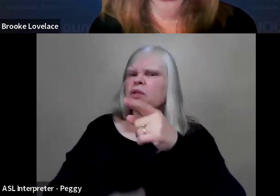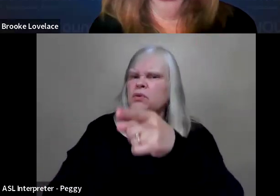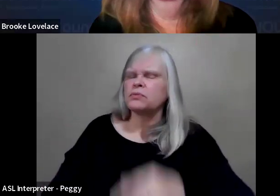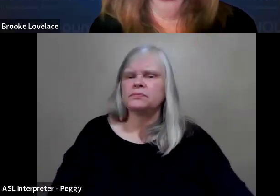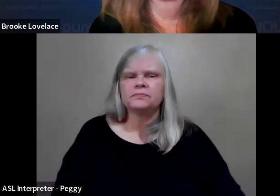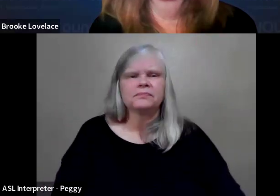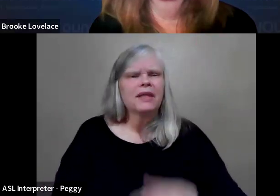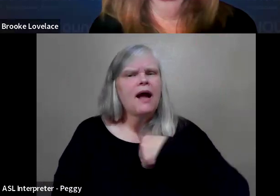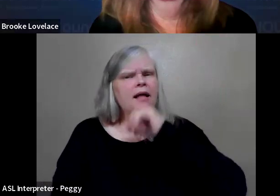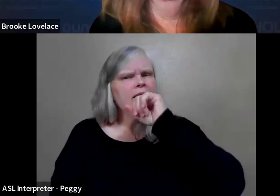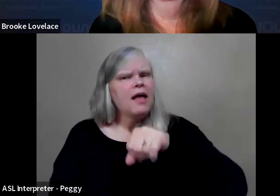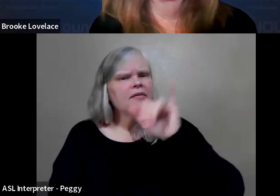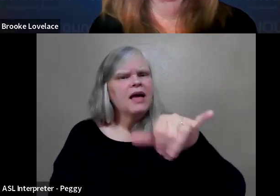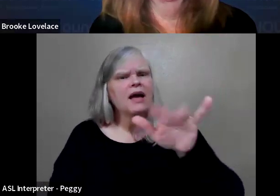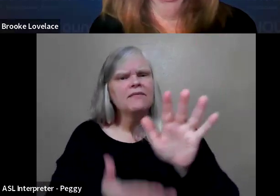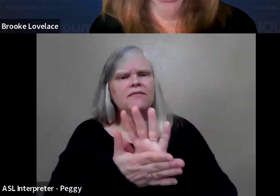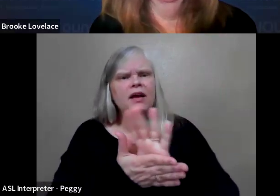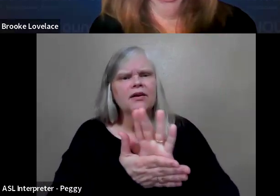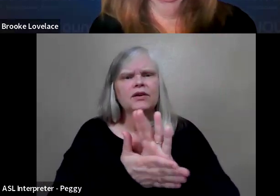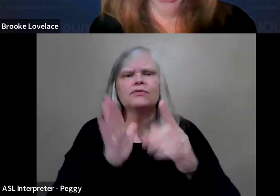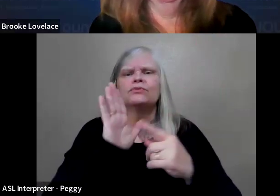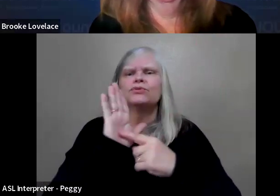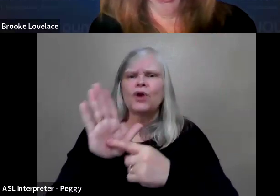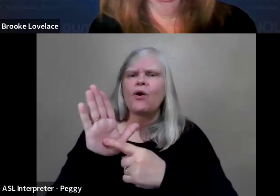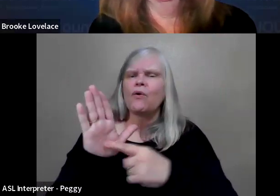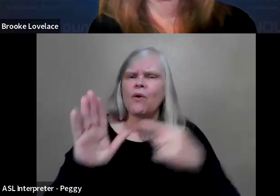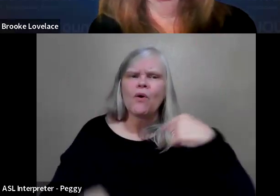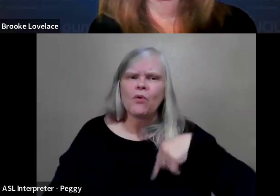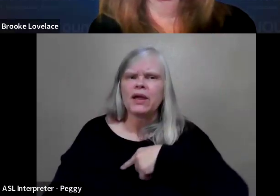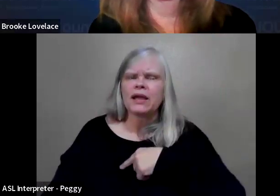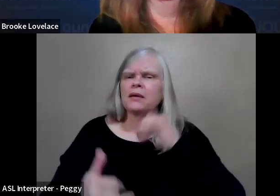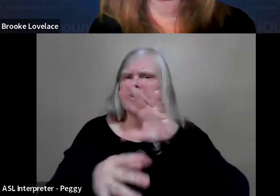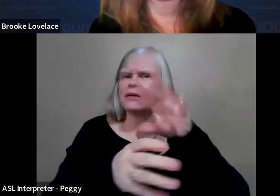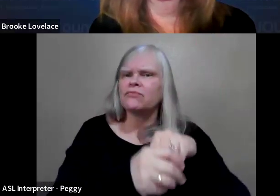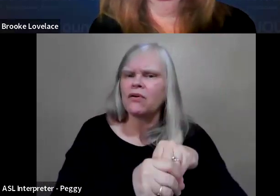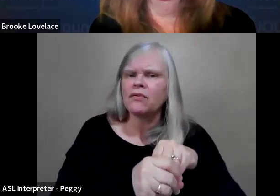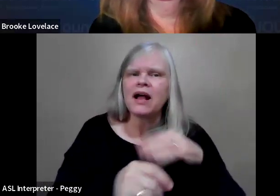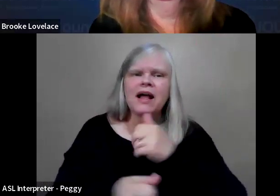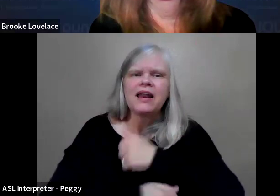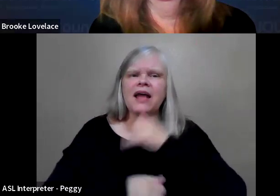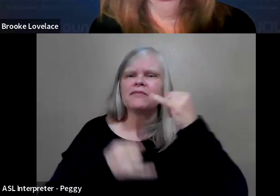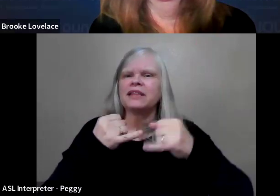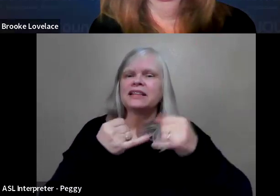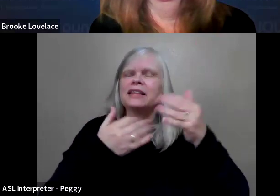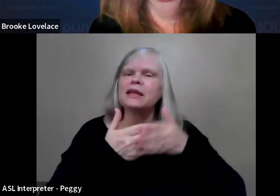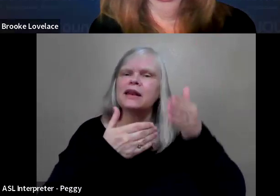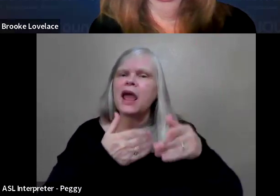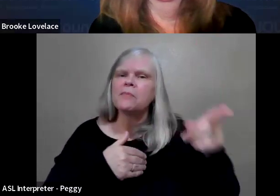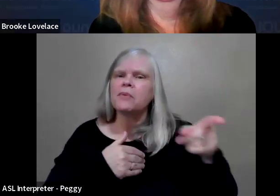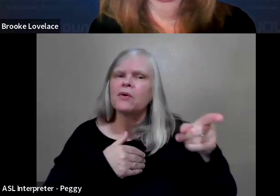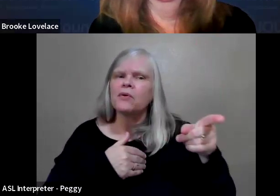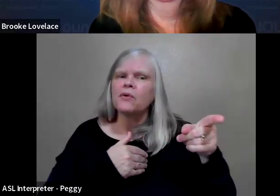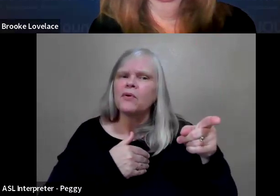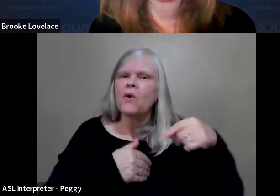So I love that video because it shows again how we can all play a role. I love at the end the neighbor who walks